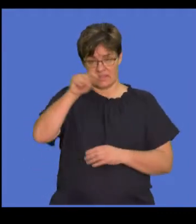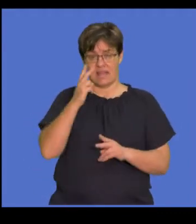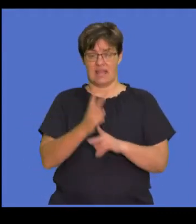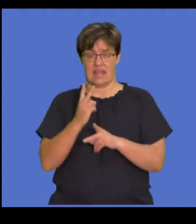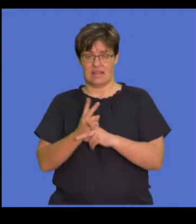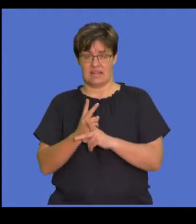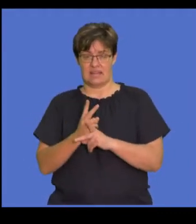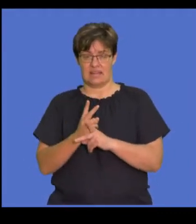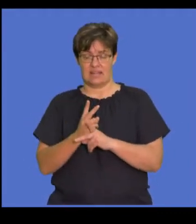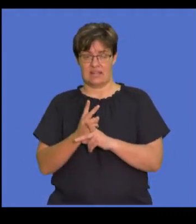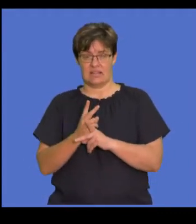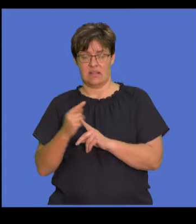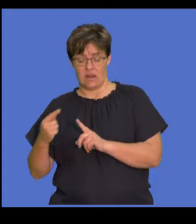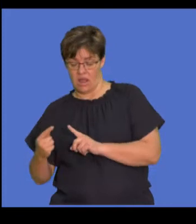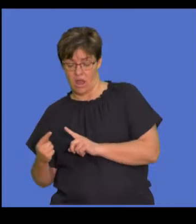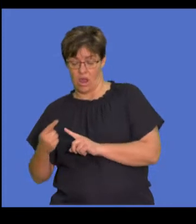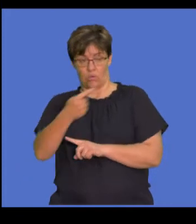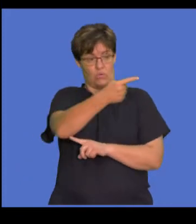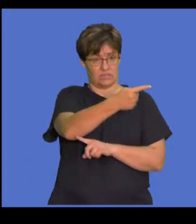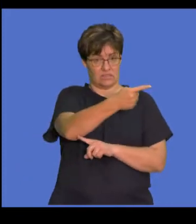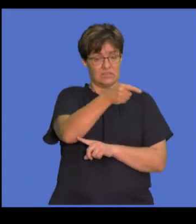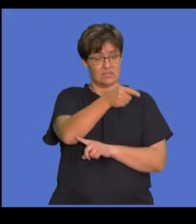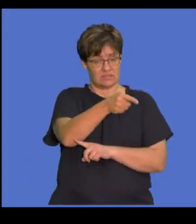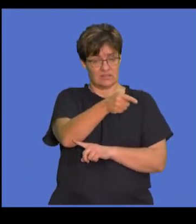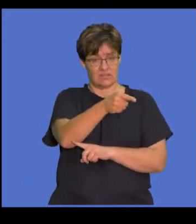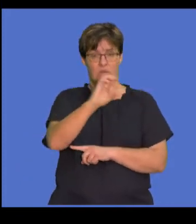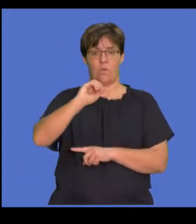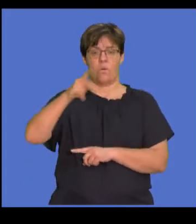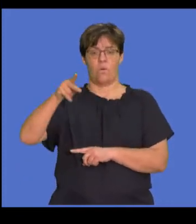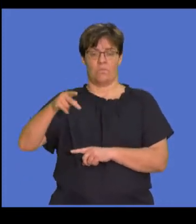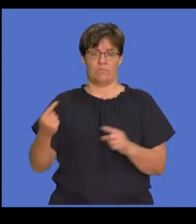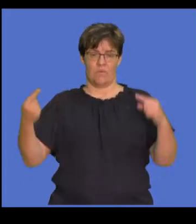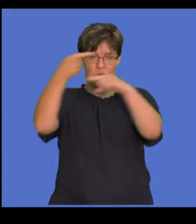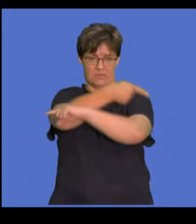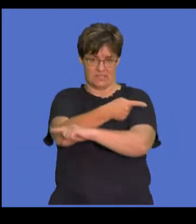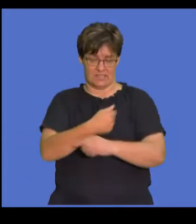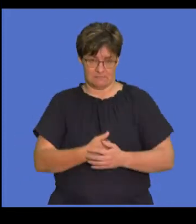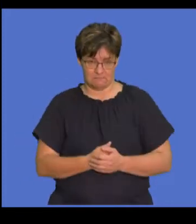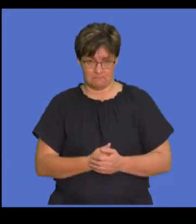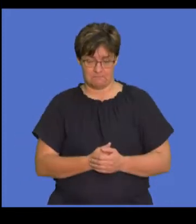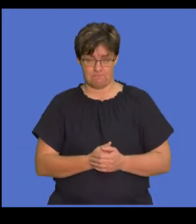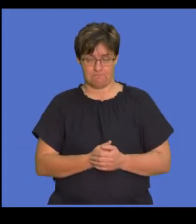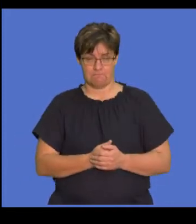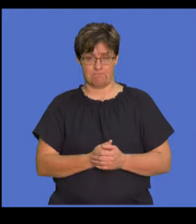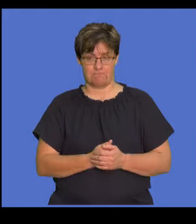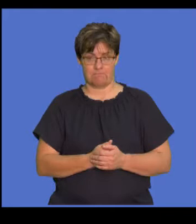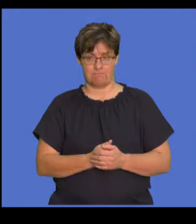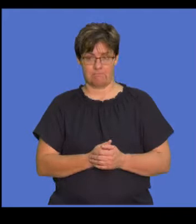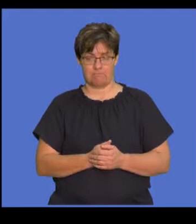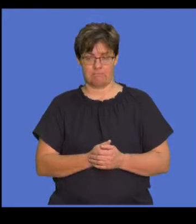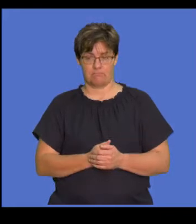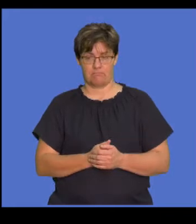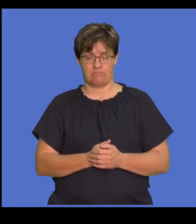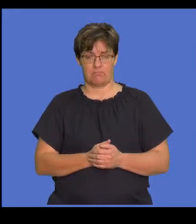again, the side directly across it will then be considered the opposite side. So this will be